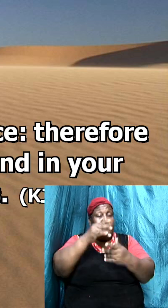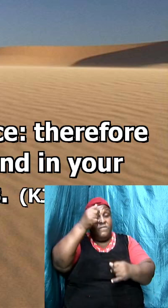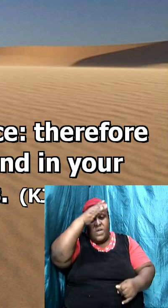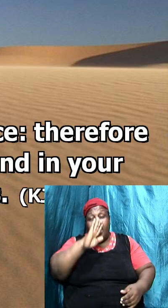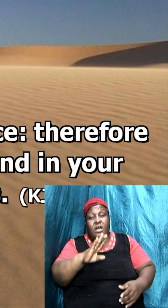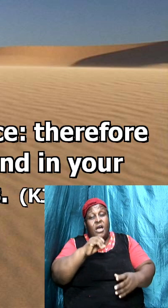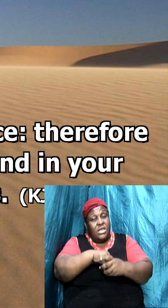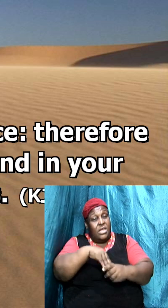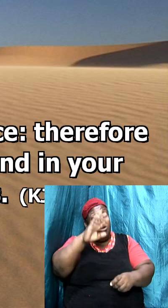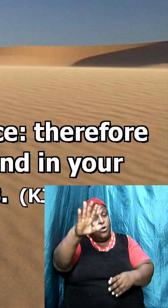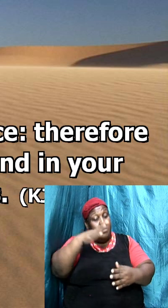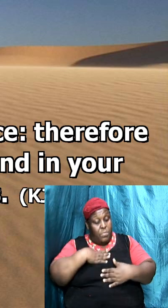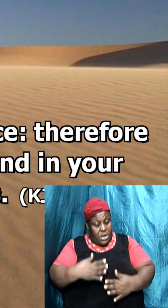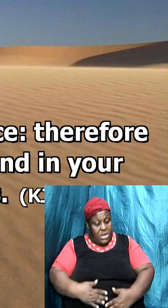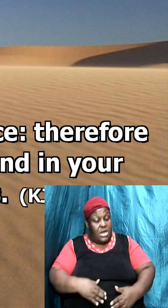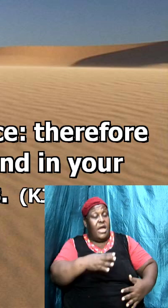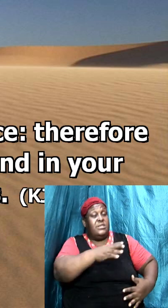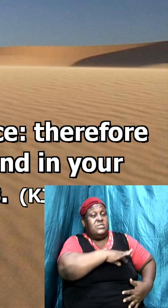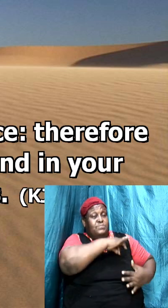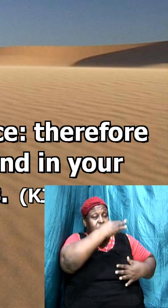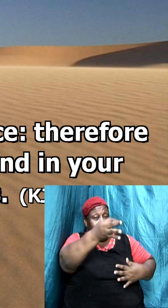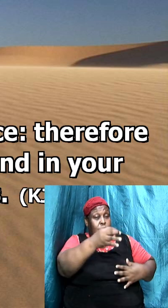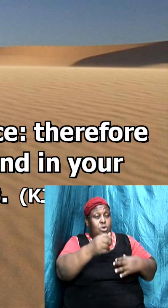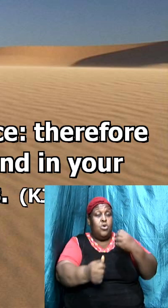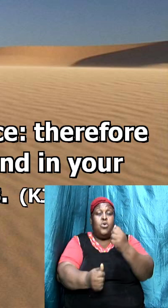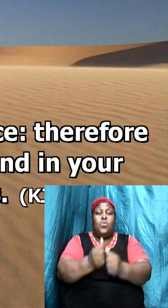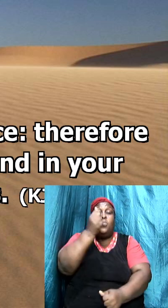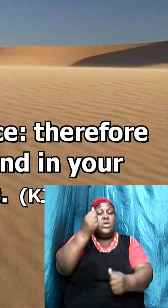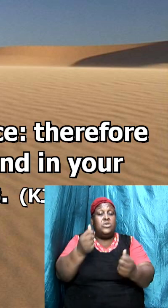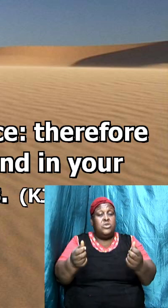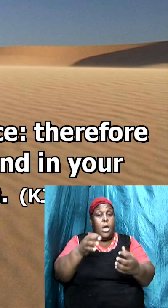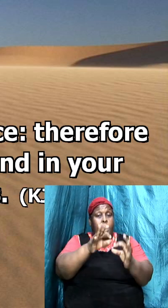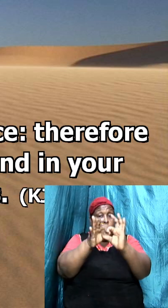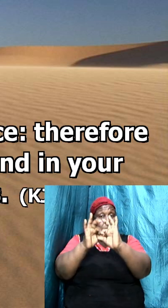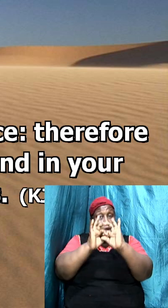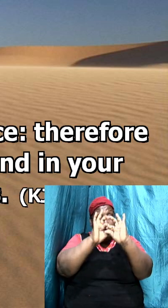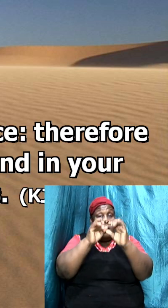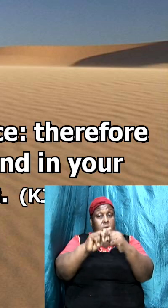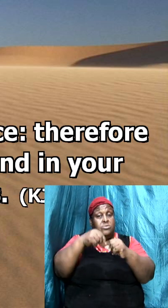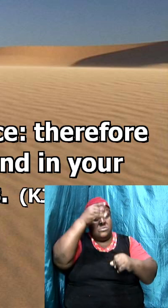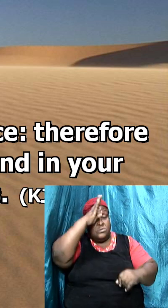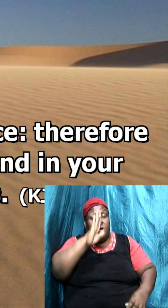And in your spirit, which belongs to God.